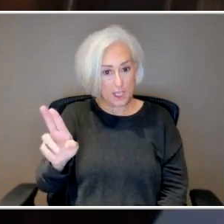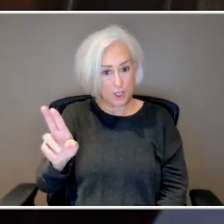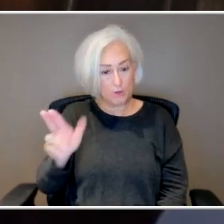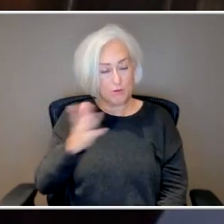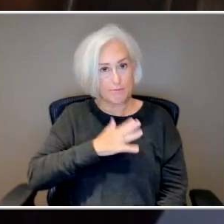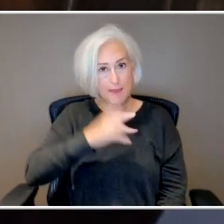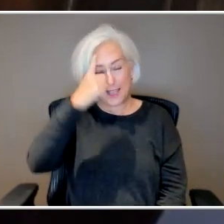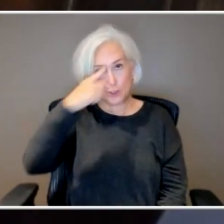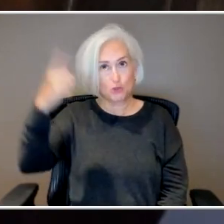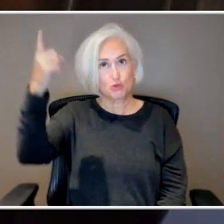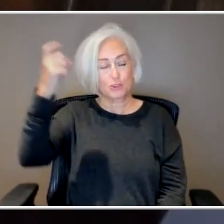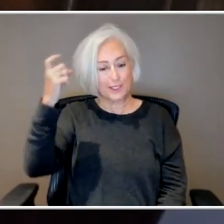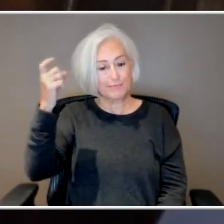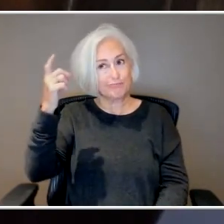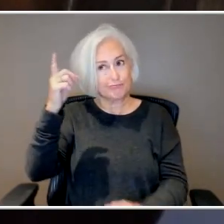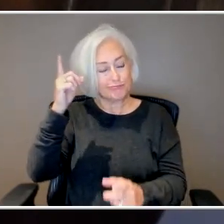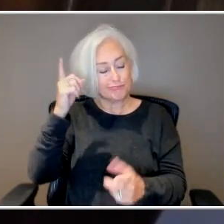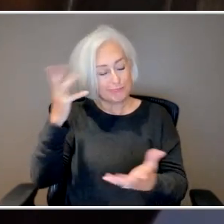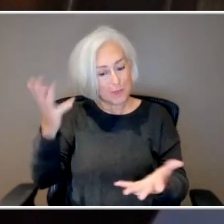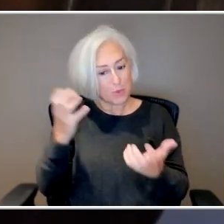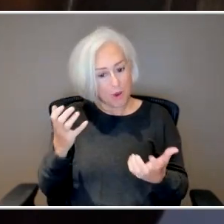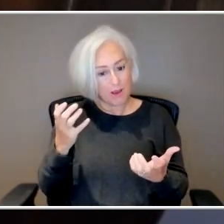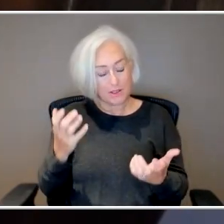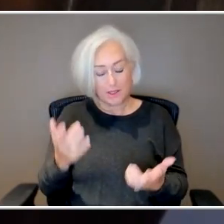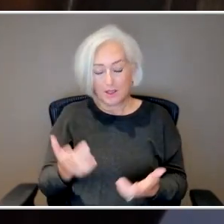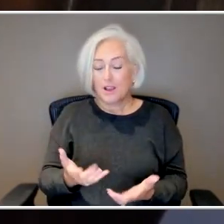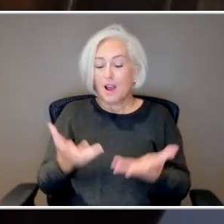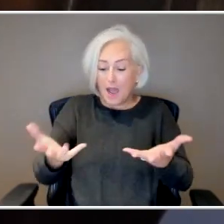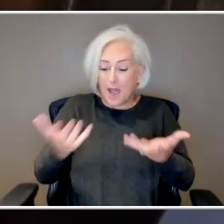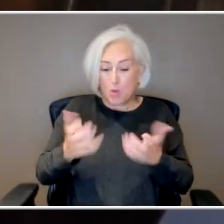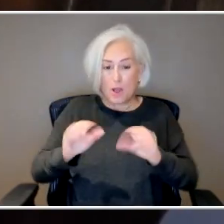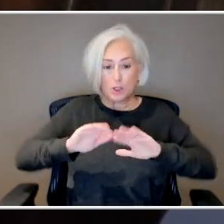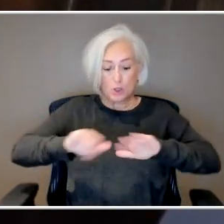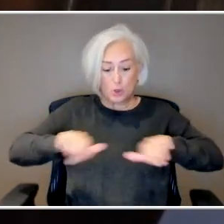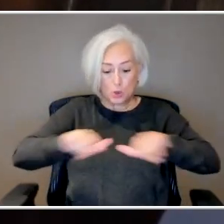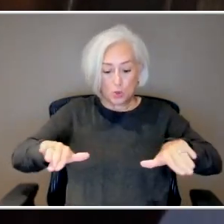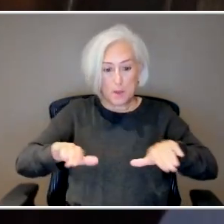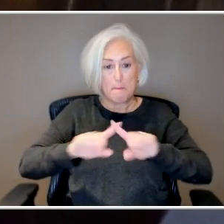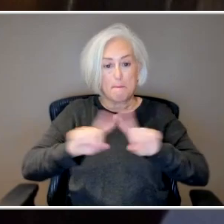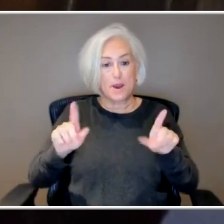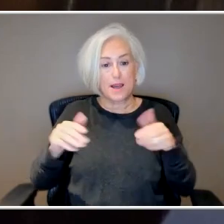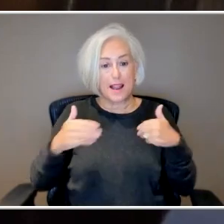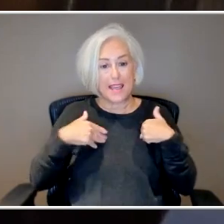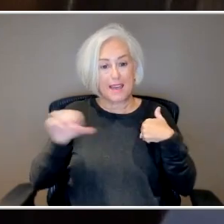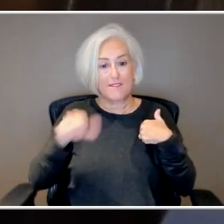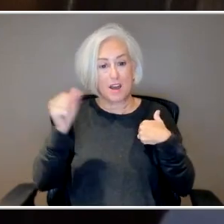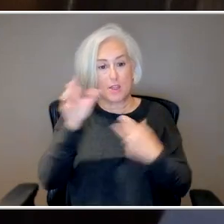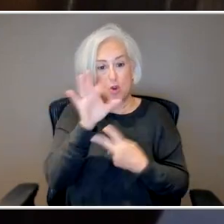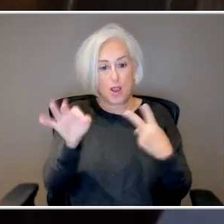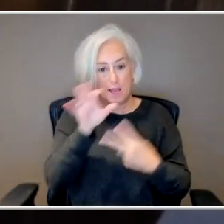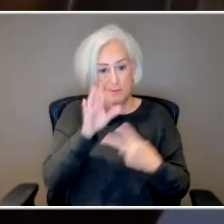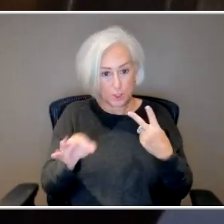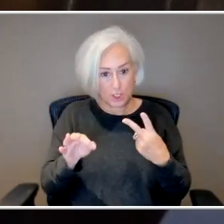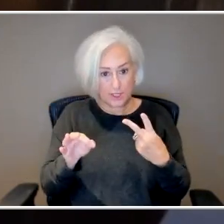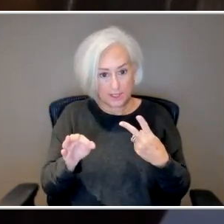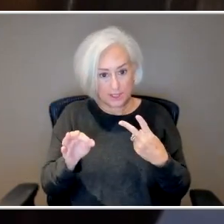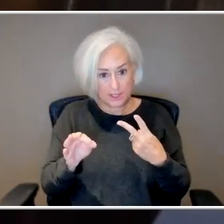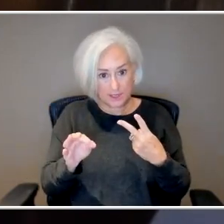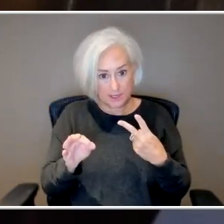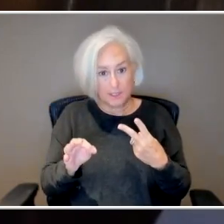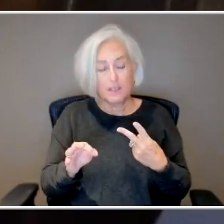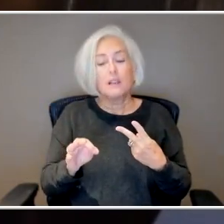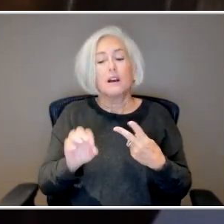dream and I'd love to swim, but I do have other options, and people have reached